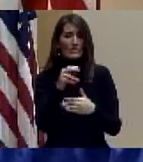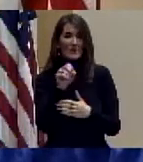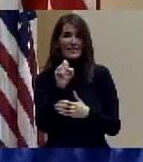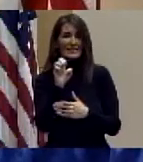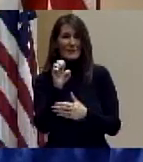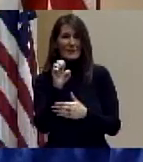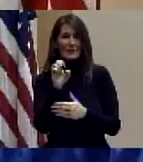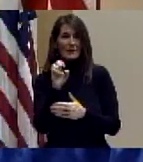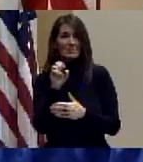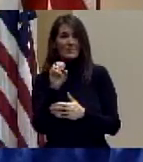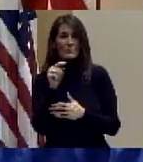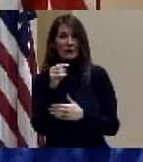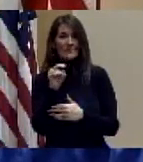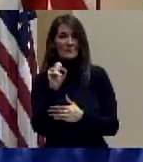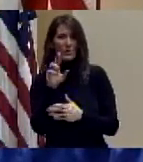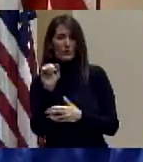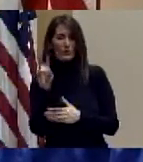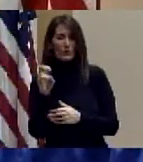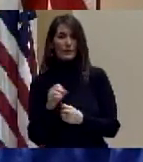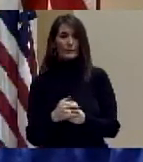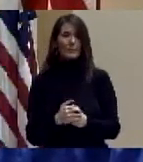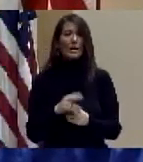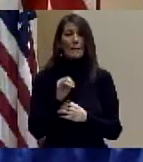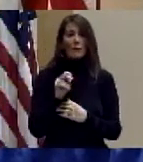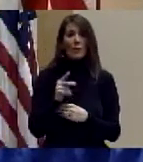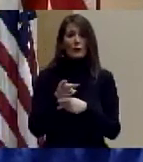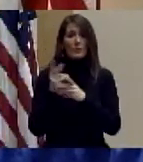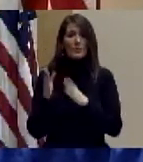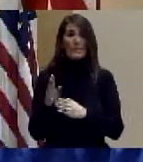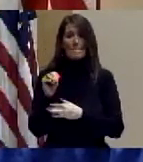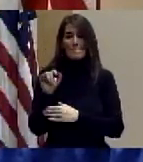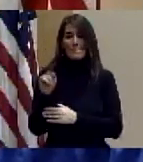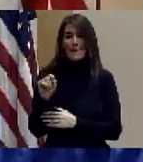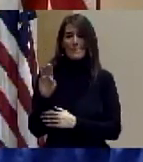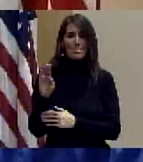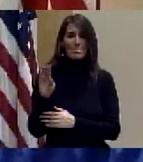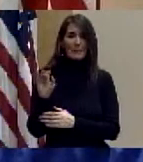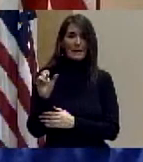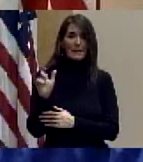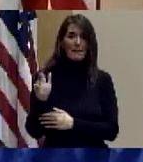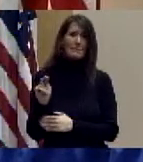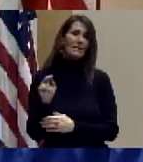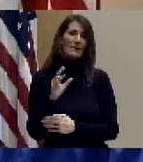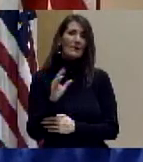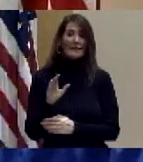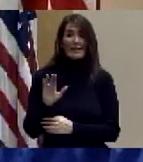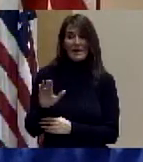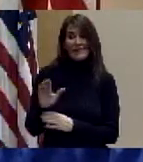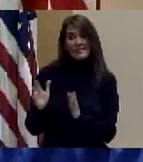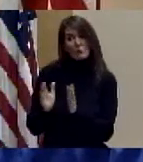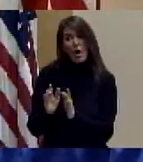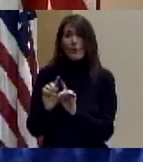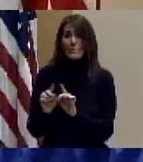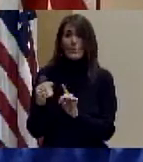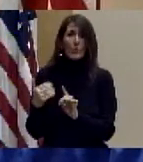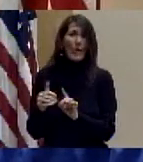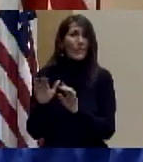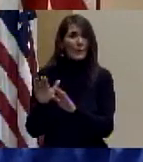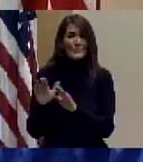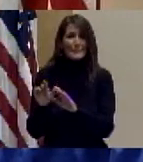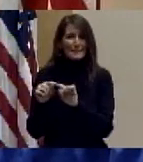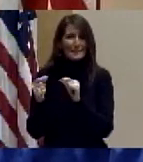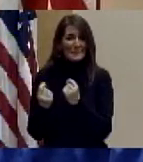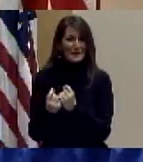West Brighton. Park Superintendent Matt Beeman and his small but truly remarkable team of park